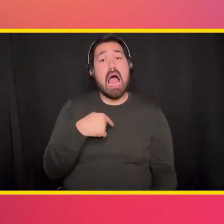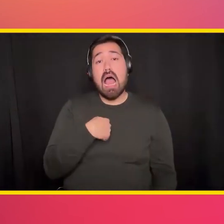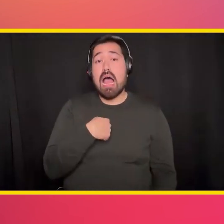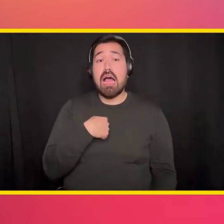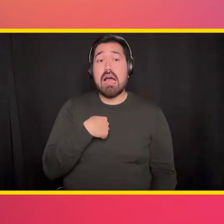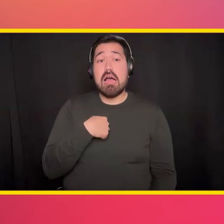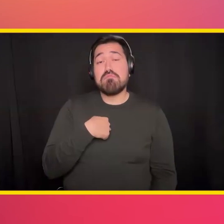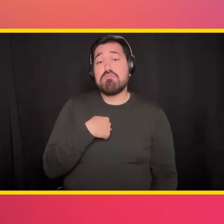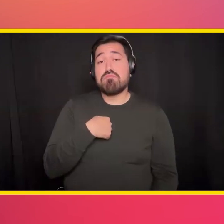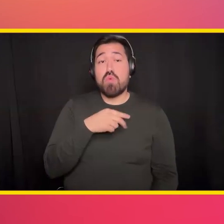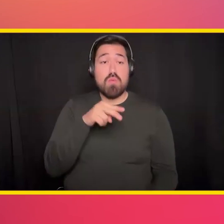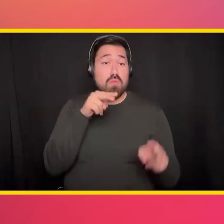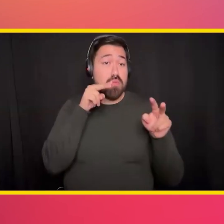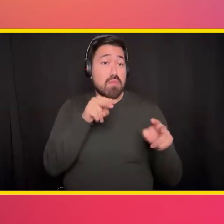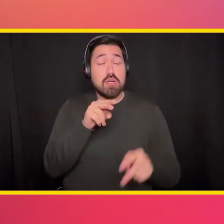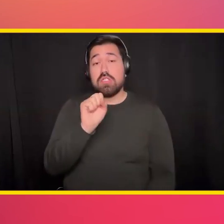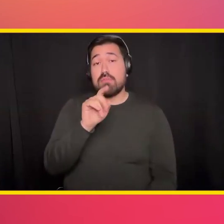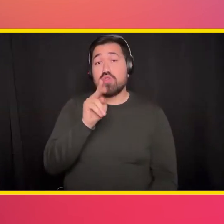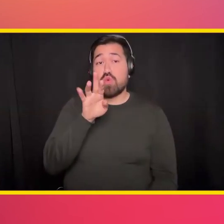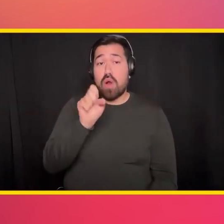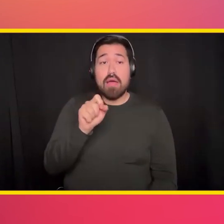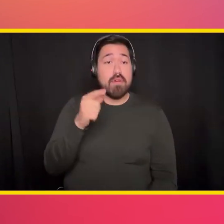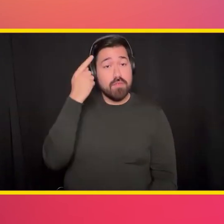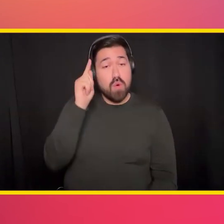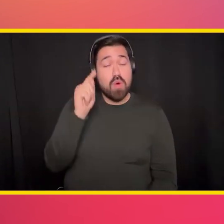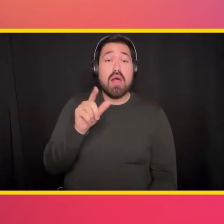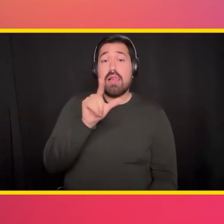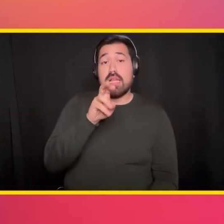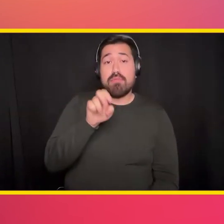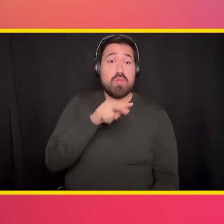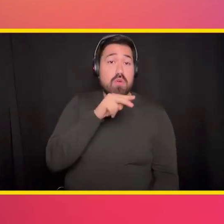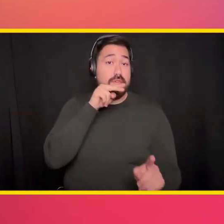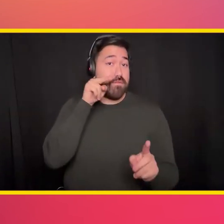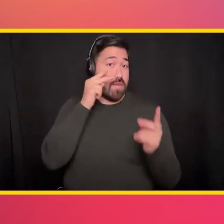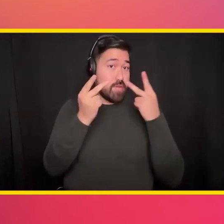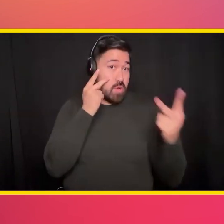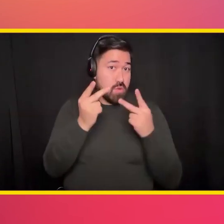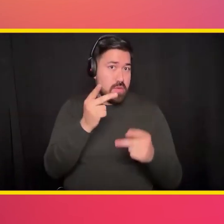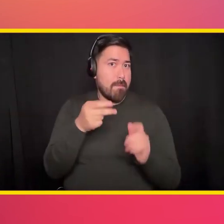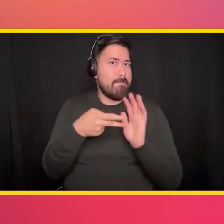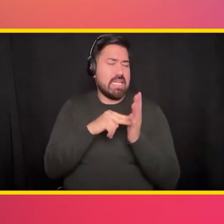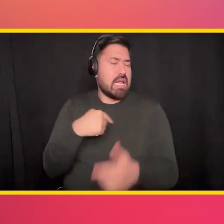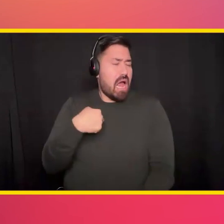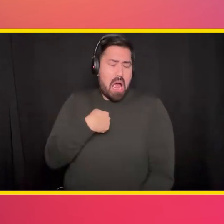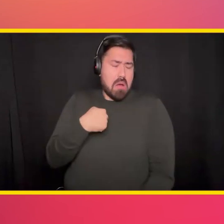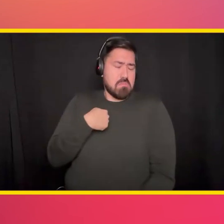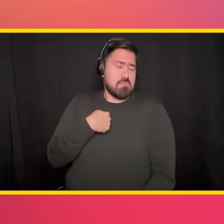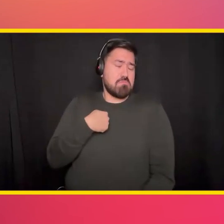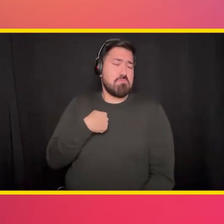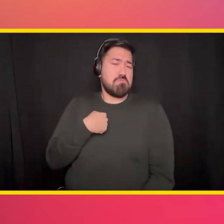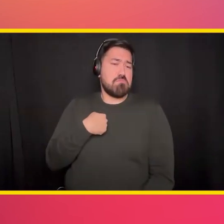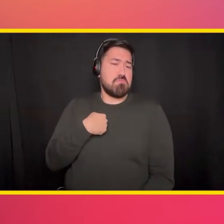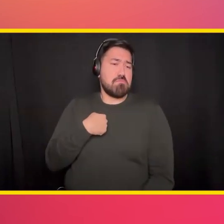liberal views and I voted Democratic, therefore I am not